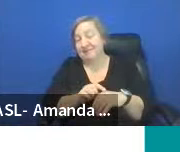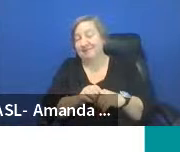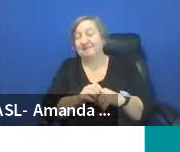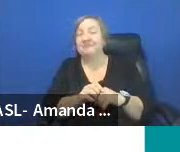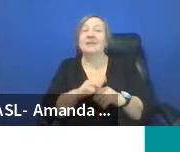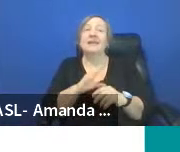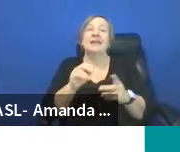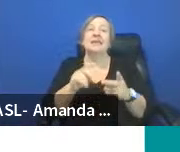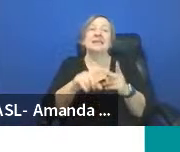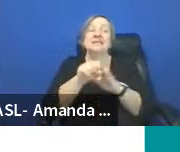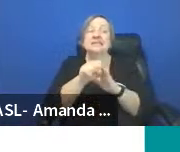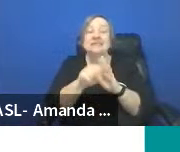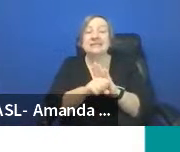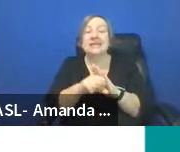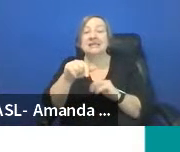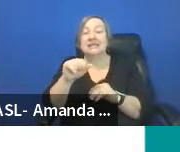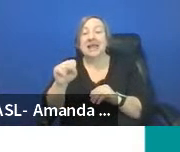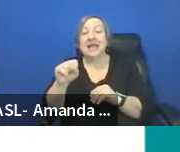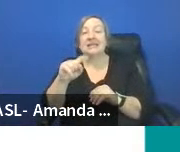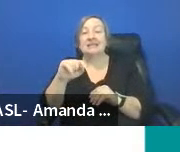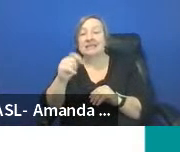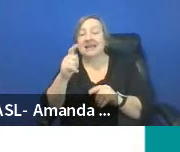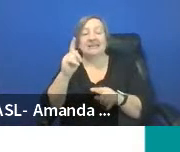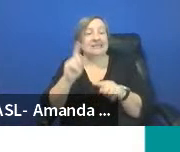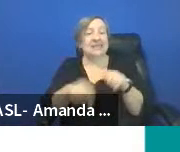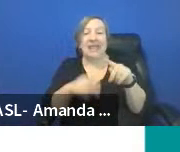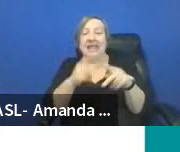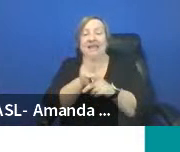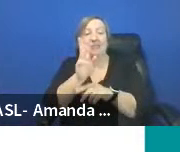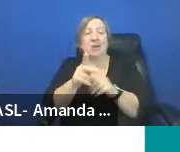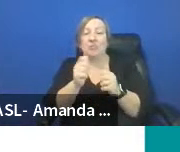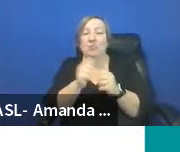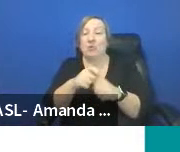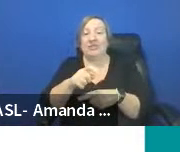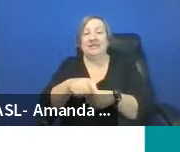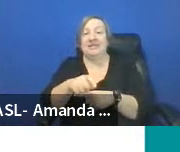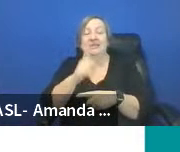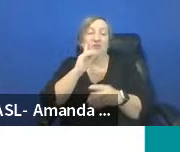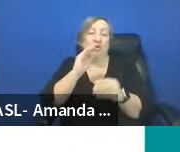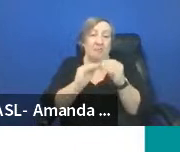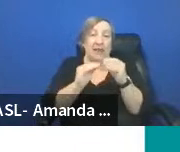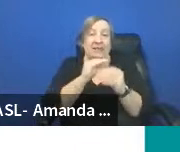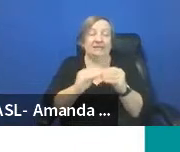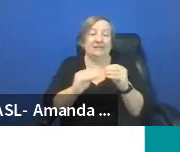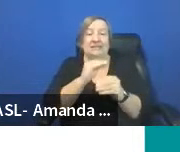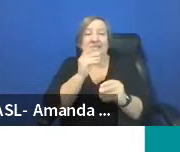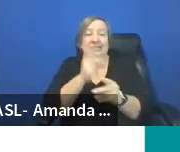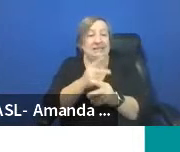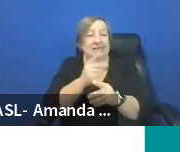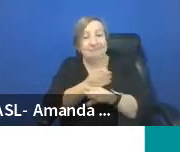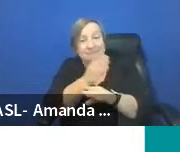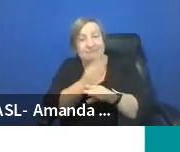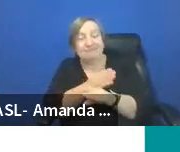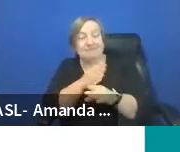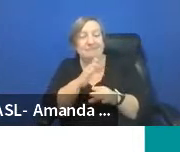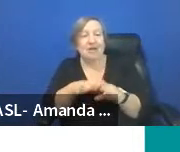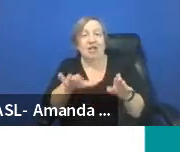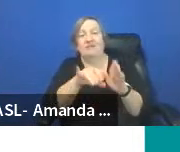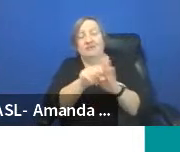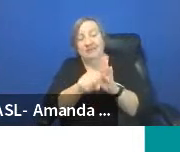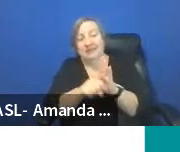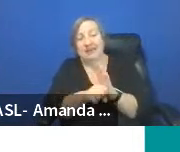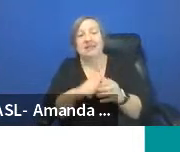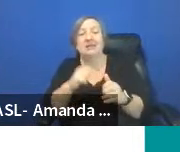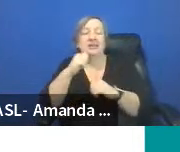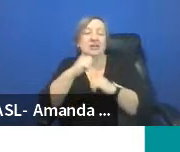then state gas tax can't keep pace with the need in terms of maintenance across states. Construction costs are